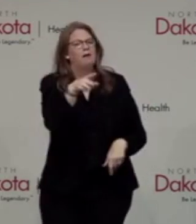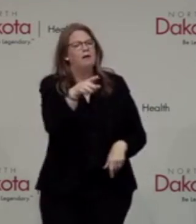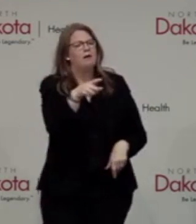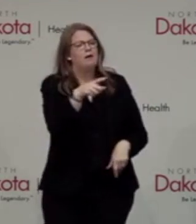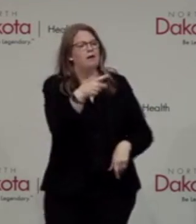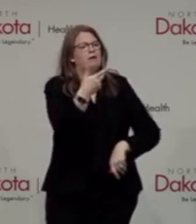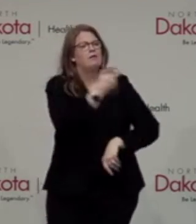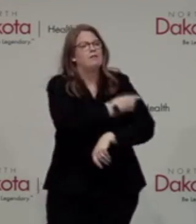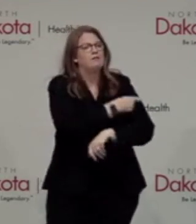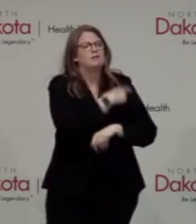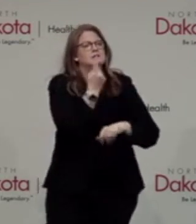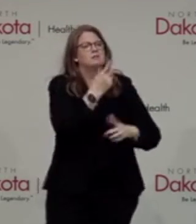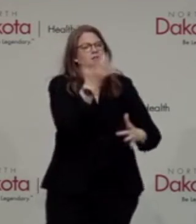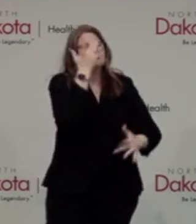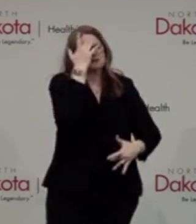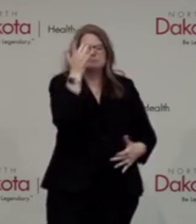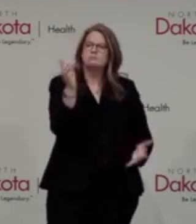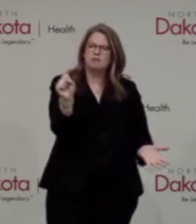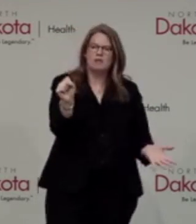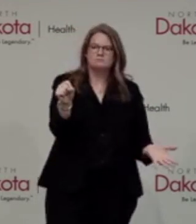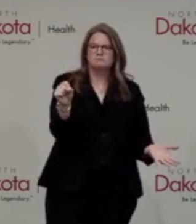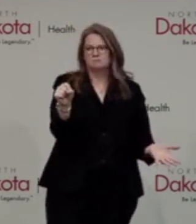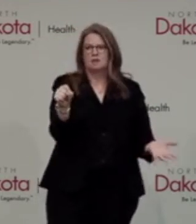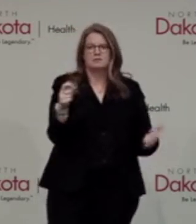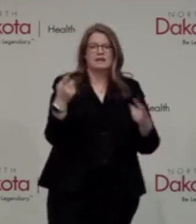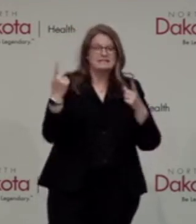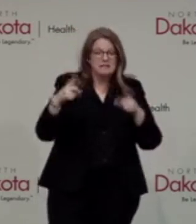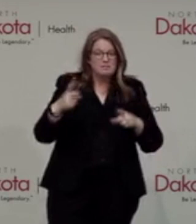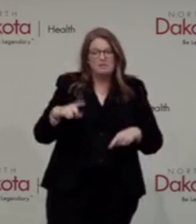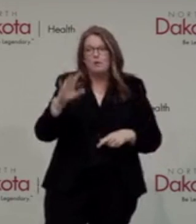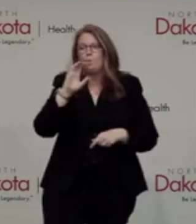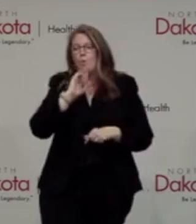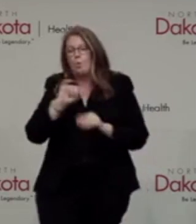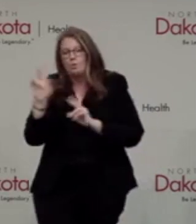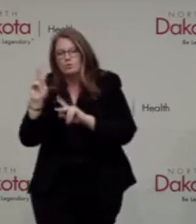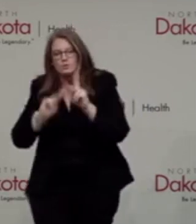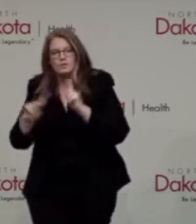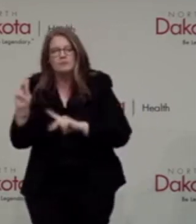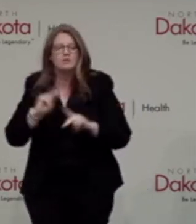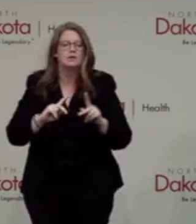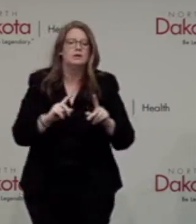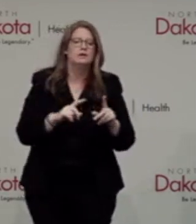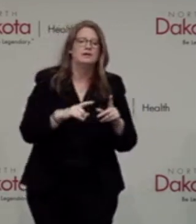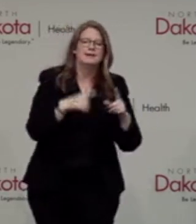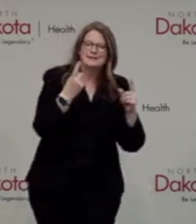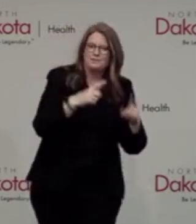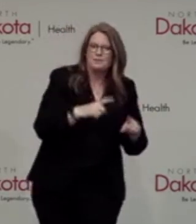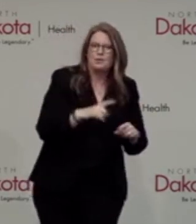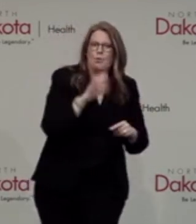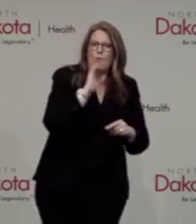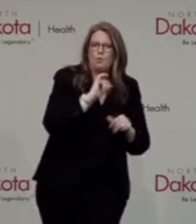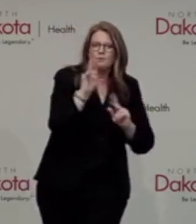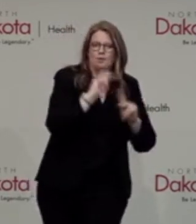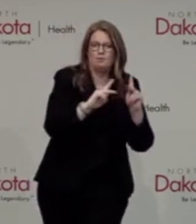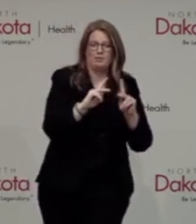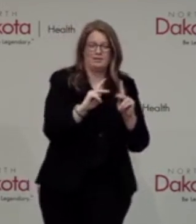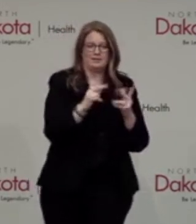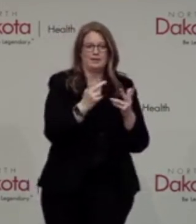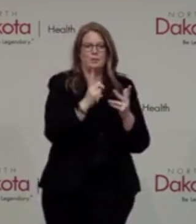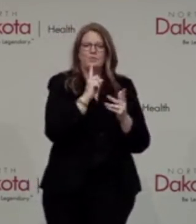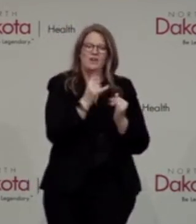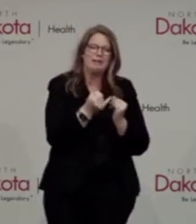with a vaccine. Yes, that's happening. It's happening among elder people. It's happening among elder people with low body weight who